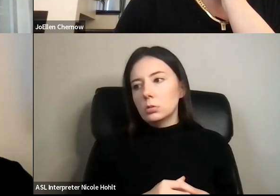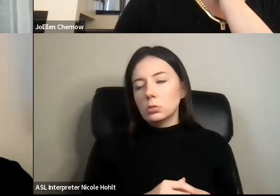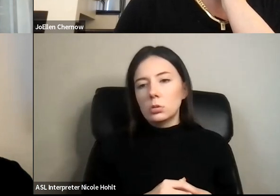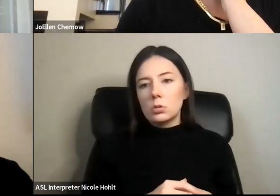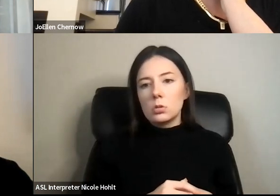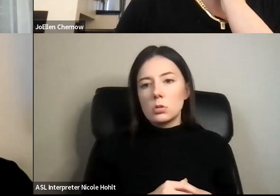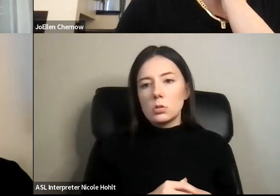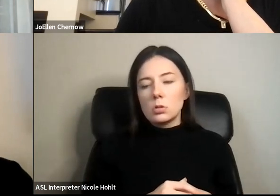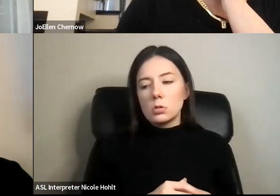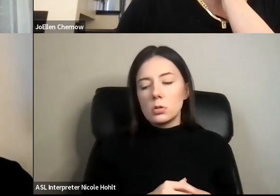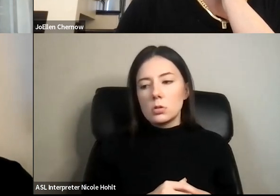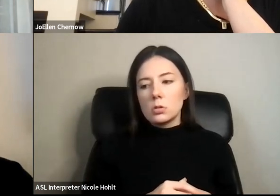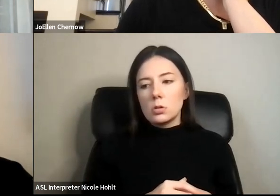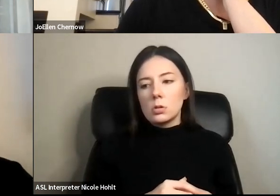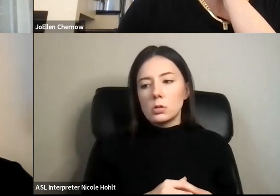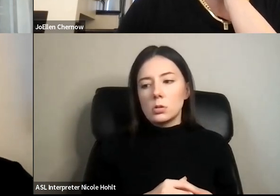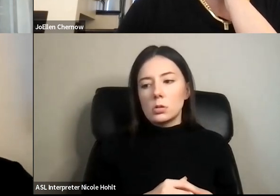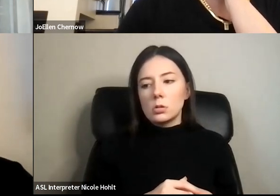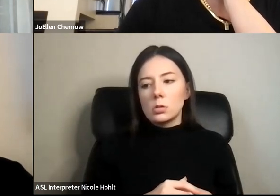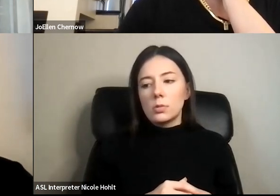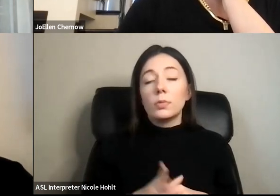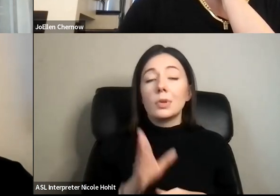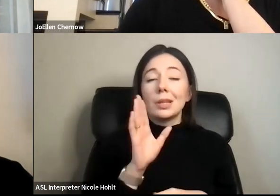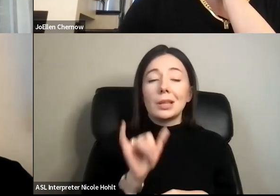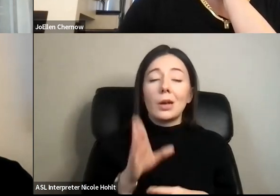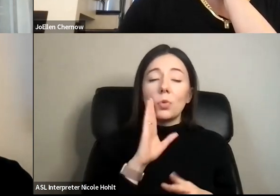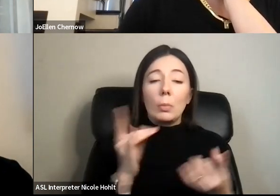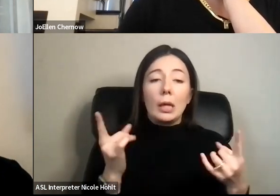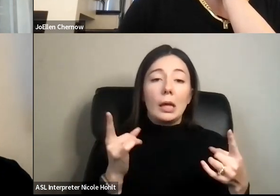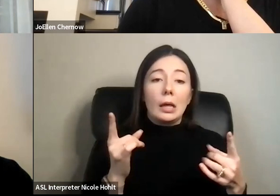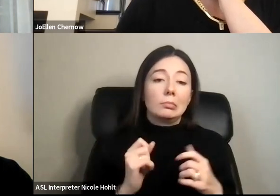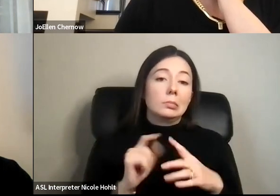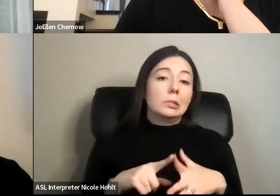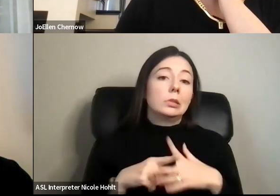we have. And so that'll be coming. And so